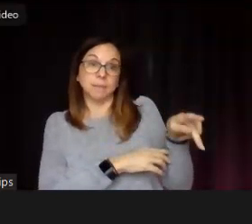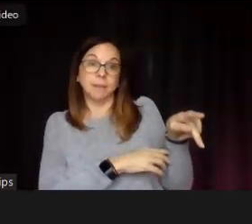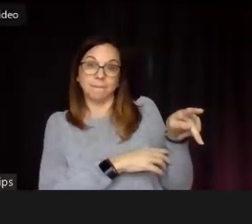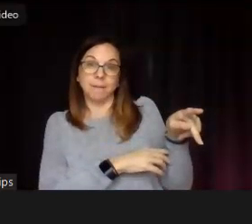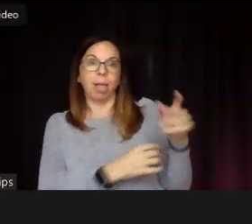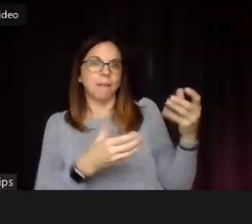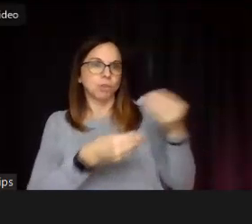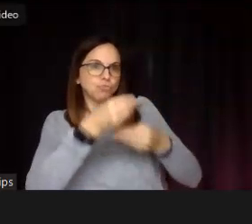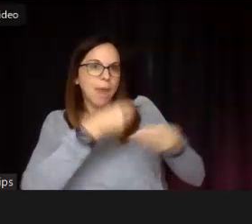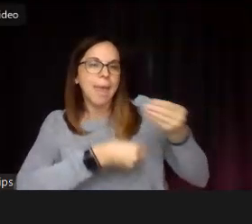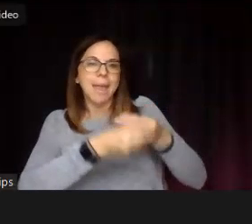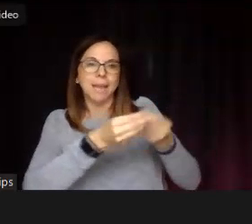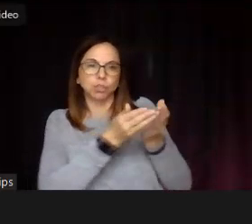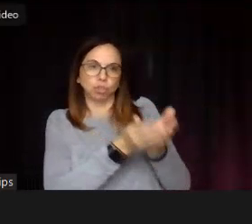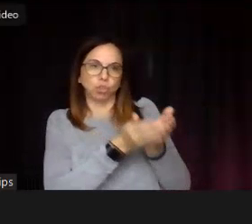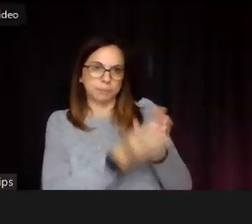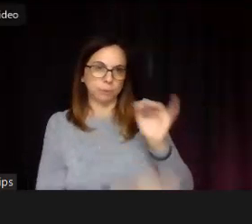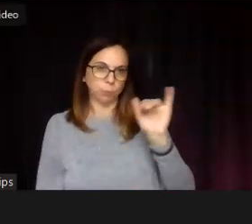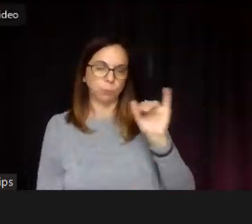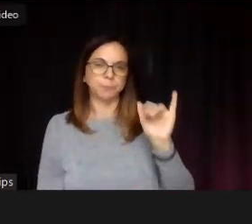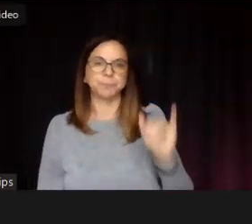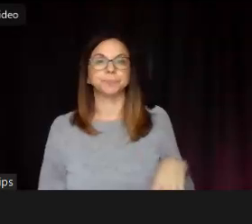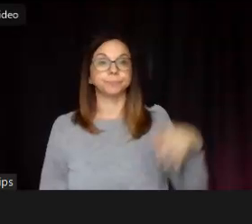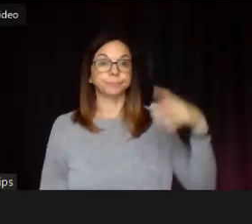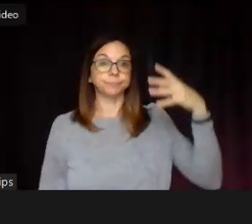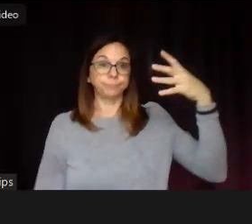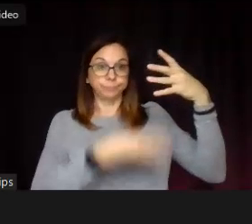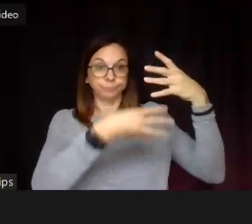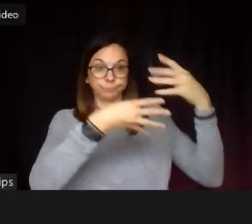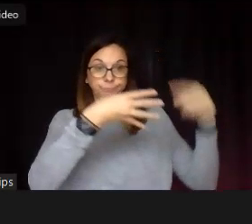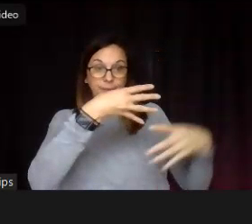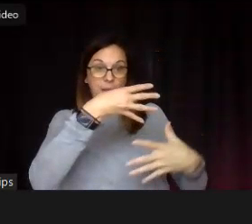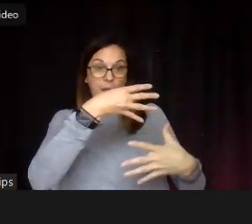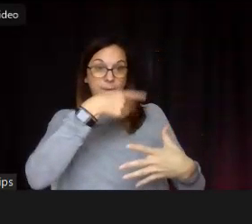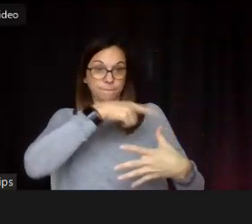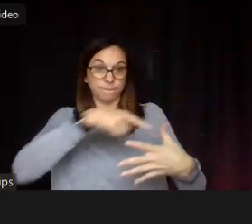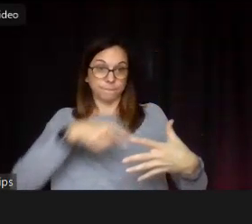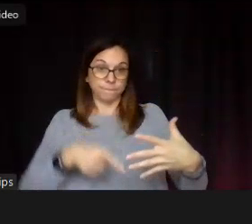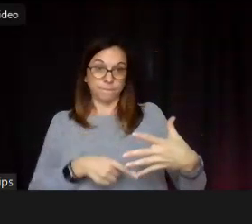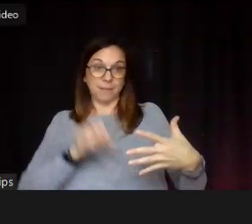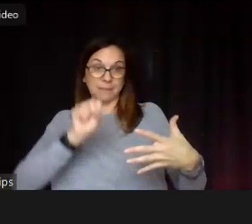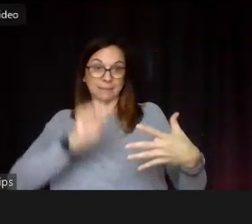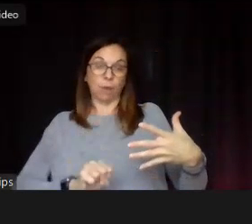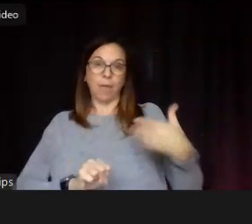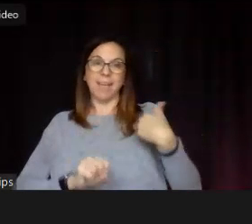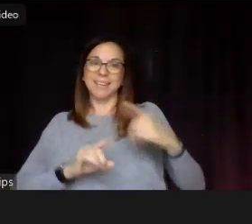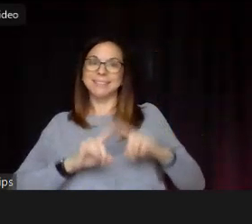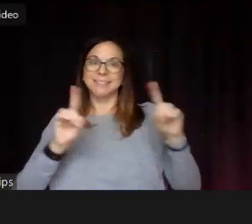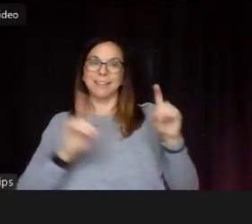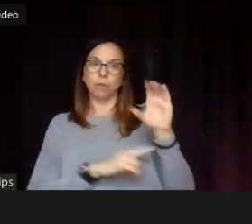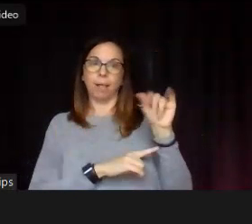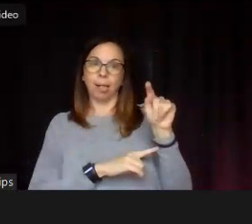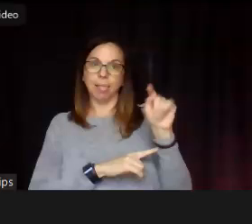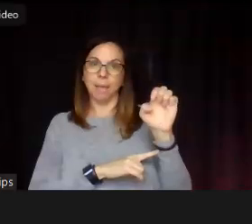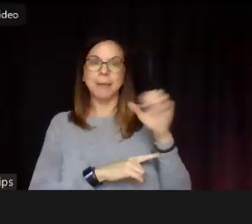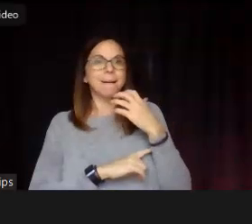of trade and shipping as well. The southern region had a different climate, very hot and